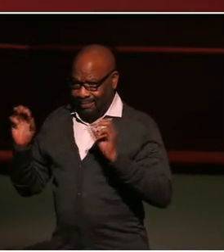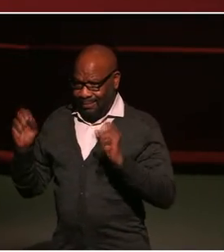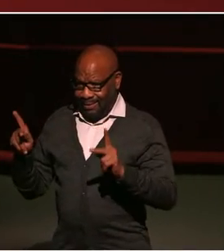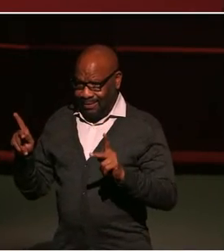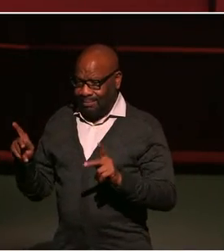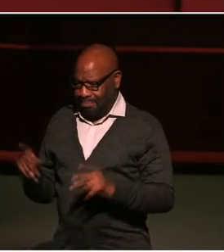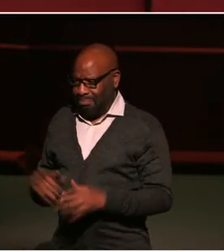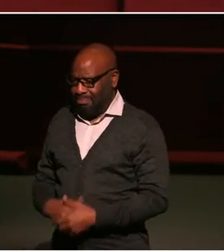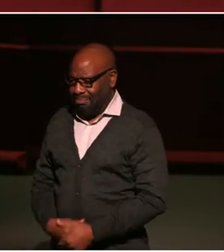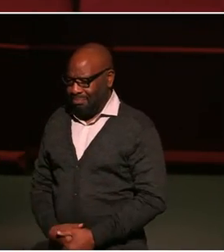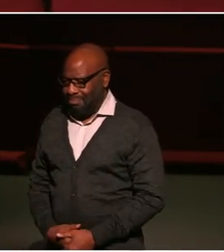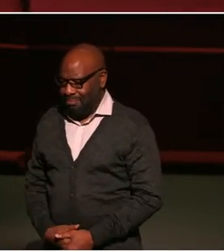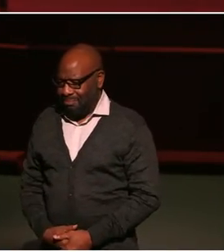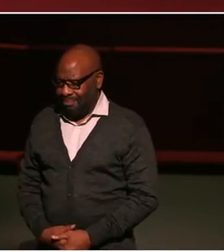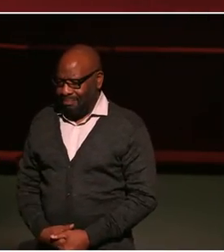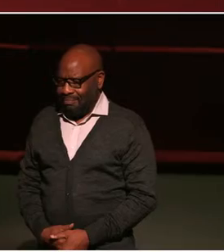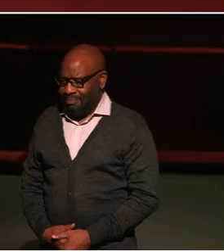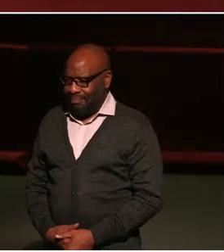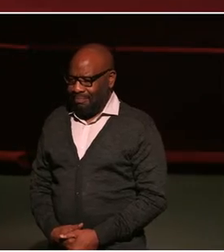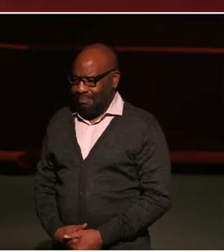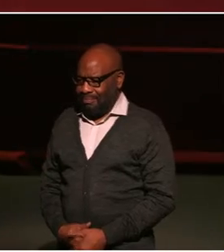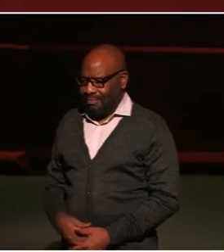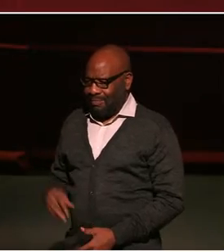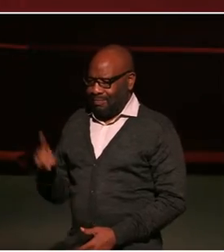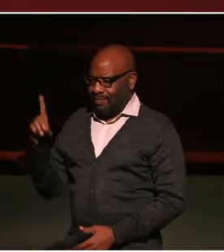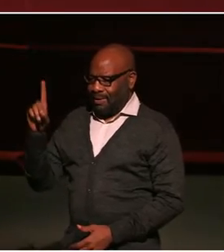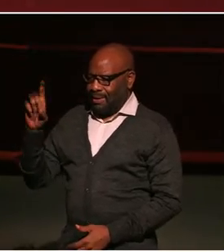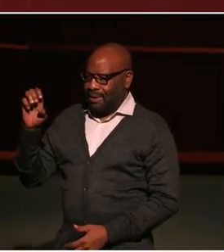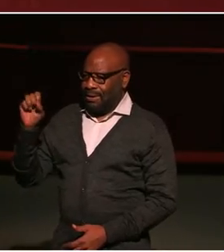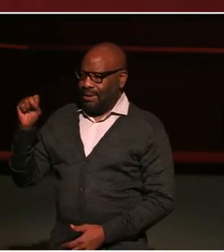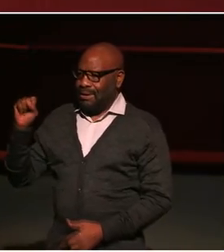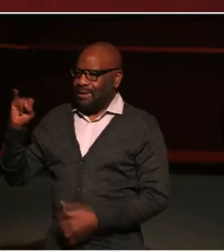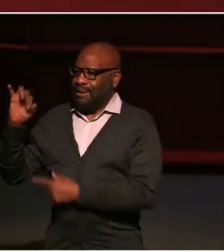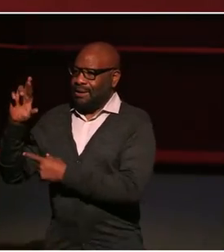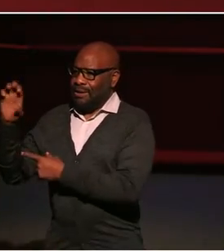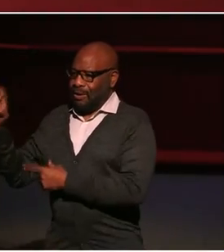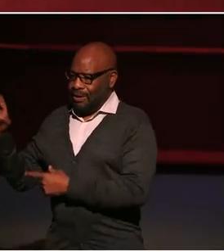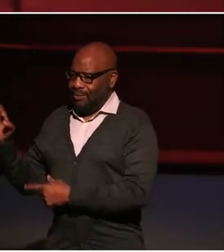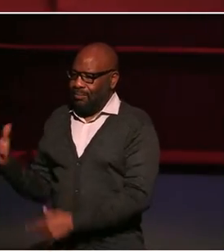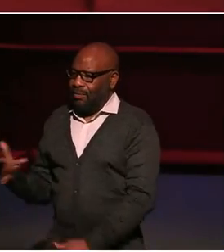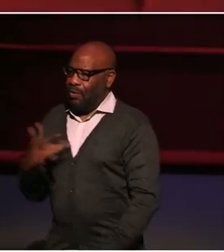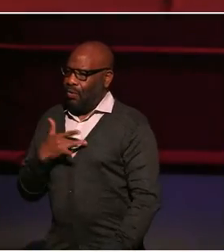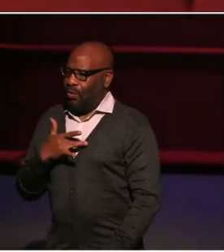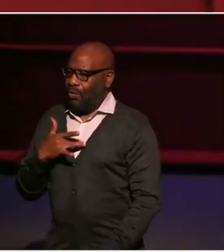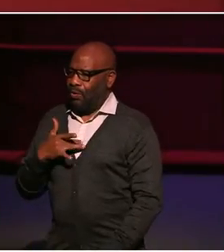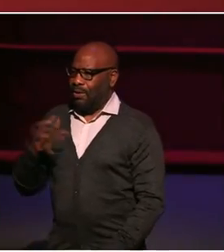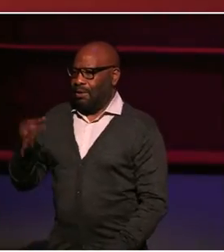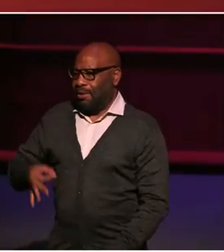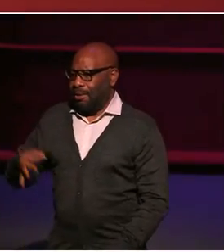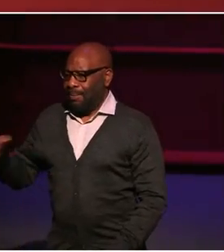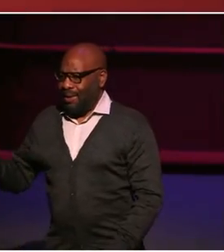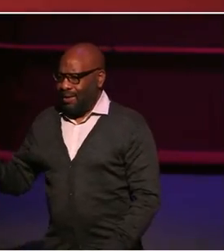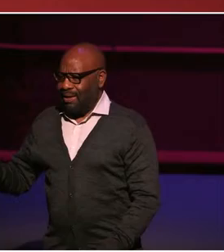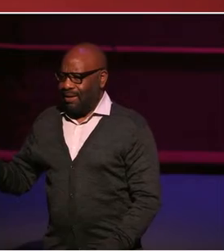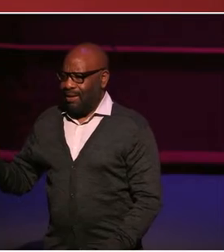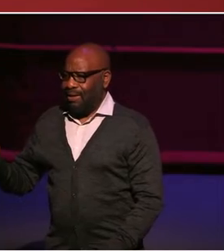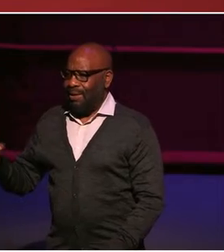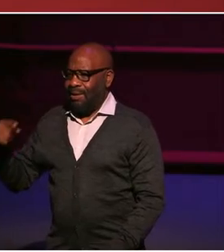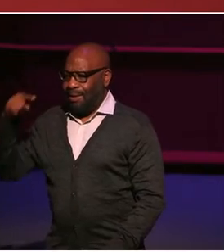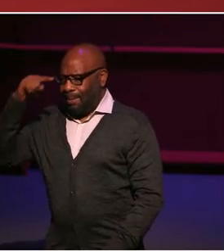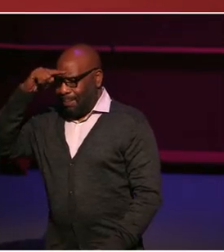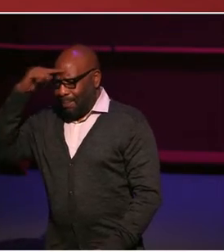Shout out to Desiree Harp. Shout out to hip hop. To our Black and Afro-Indigenous loved